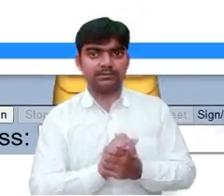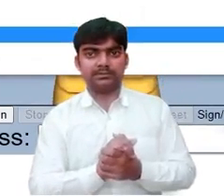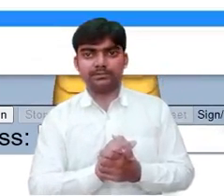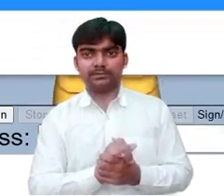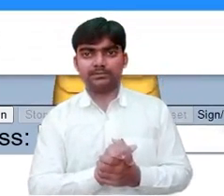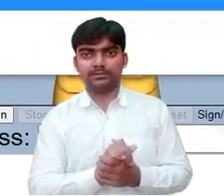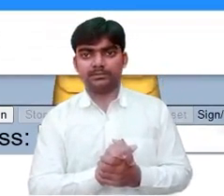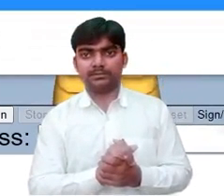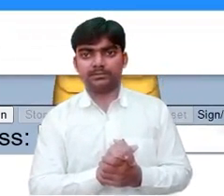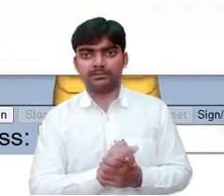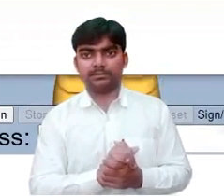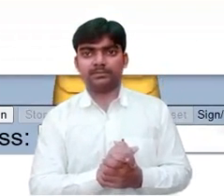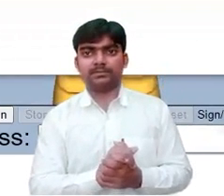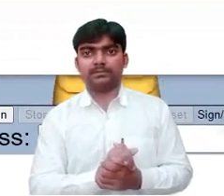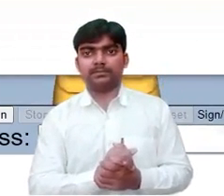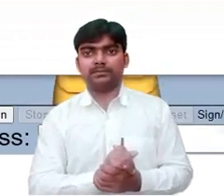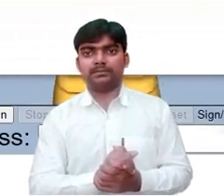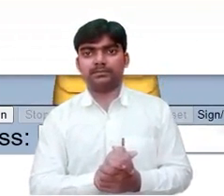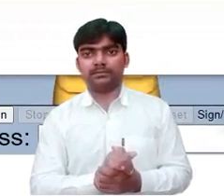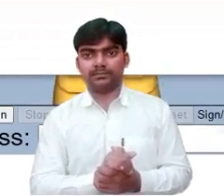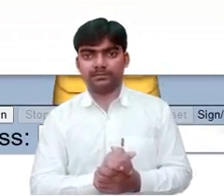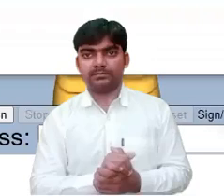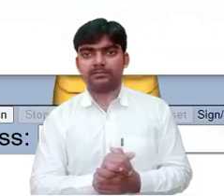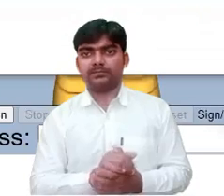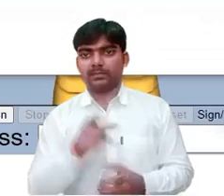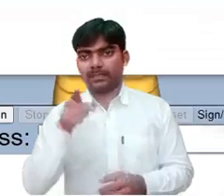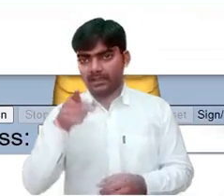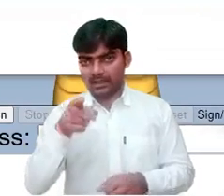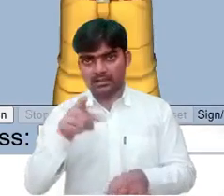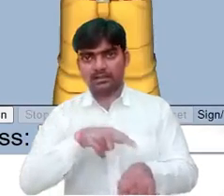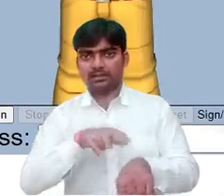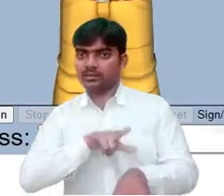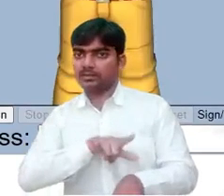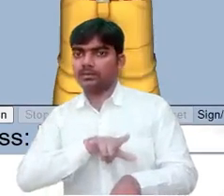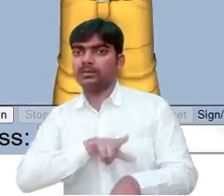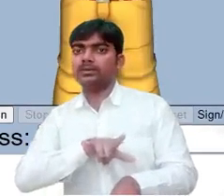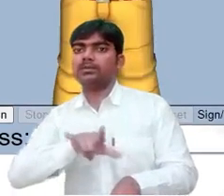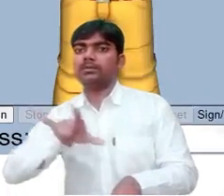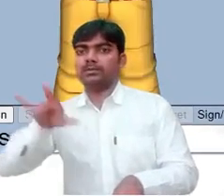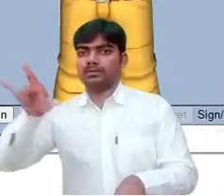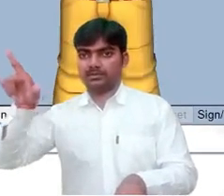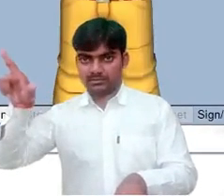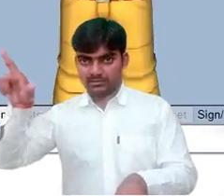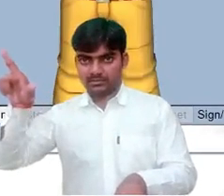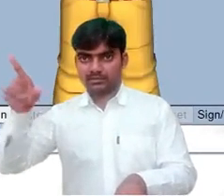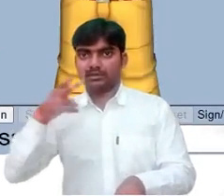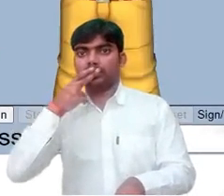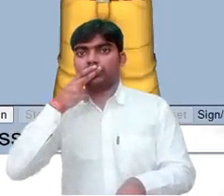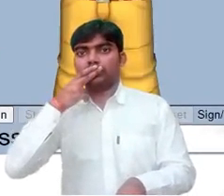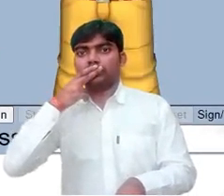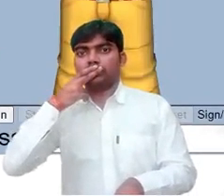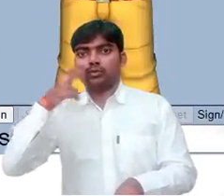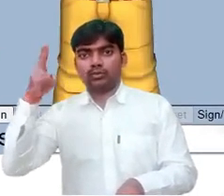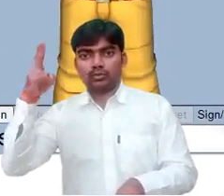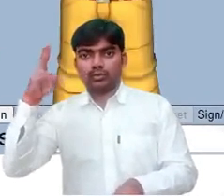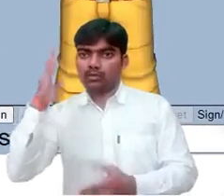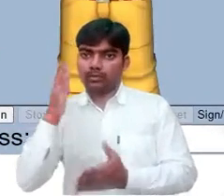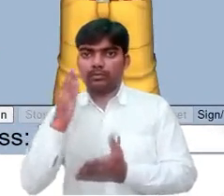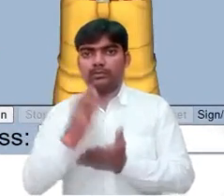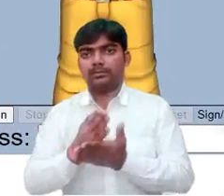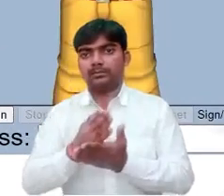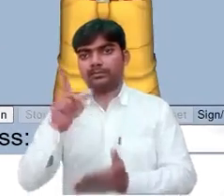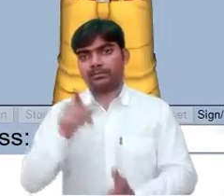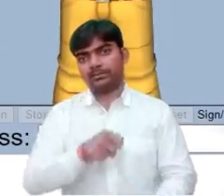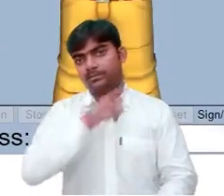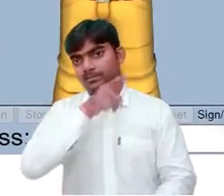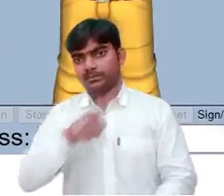so smoking is prohibited for the duration of the flight. When I select this announcement and